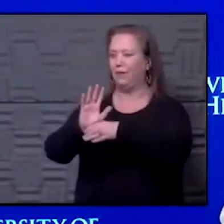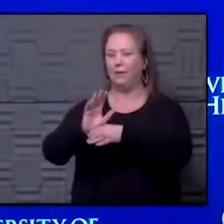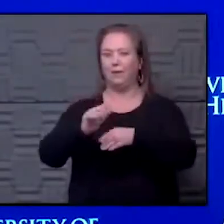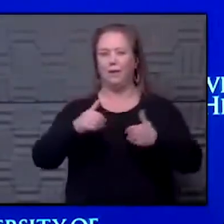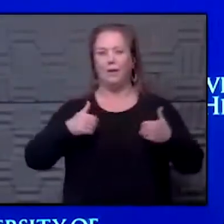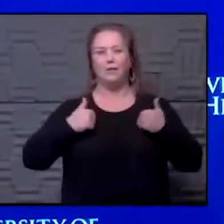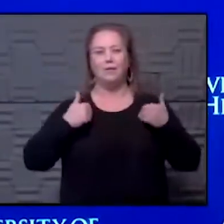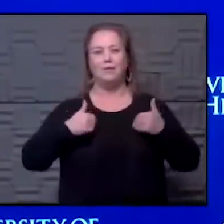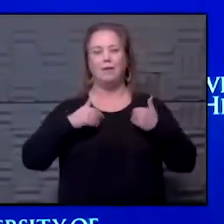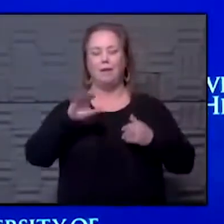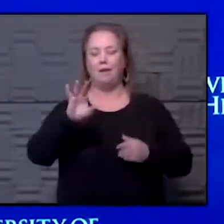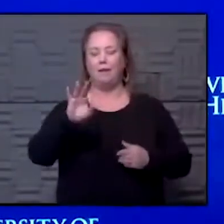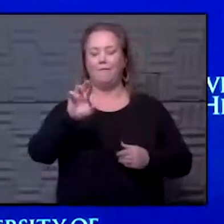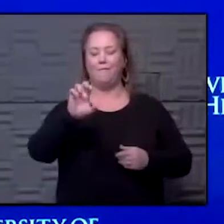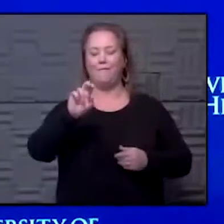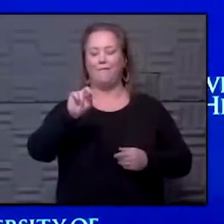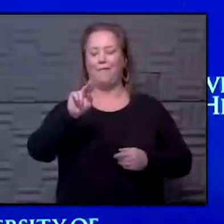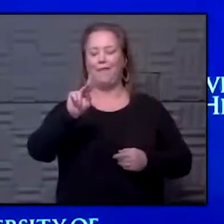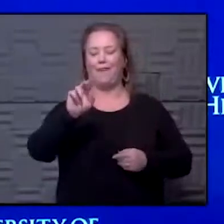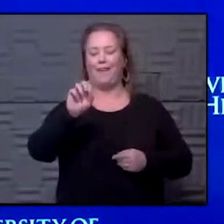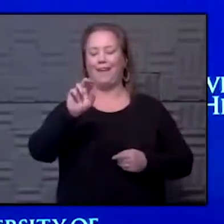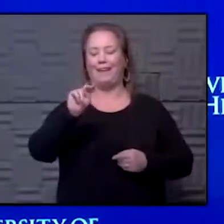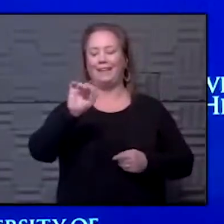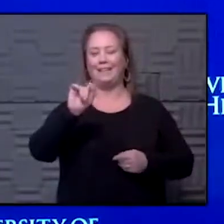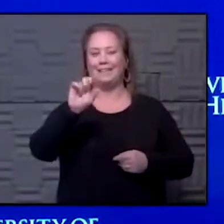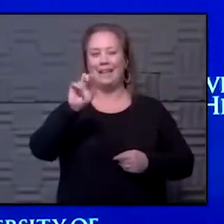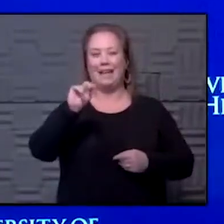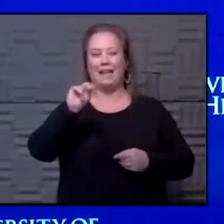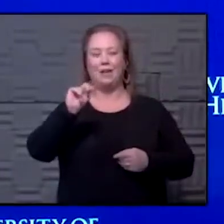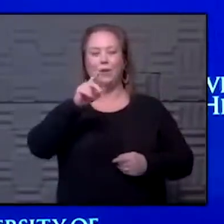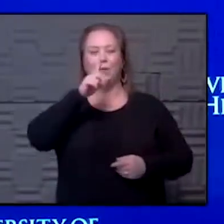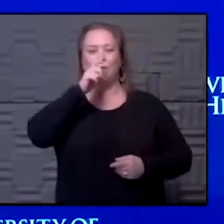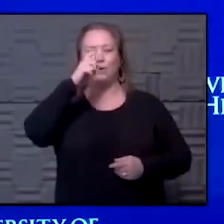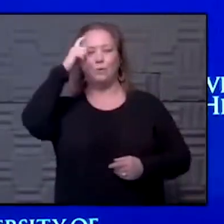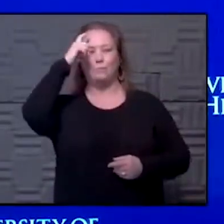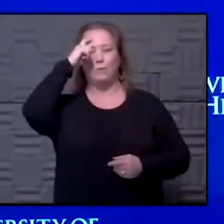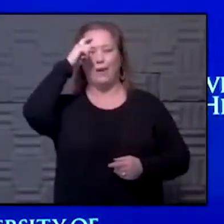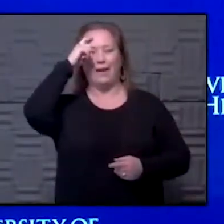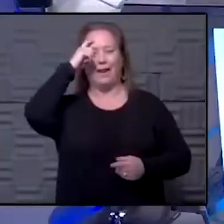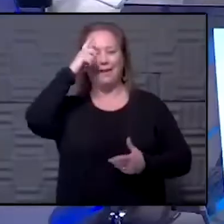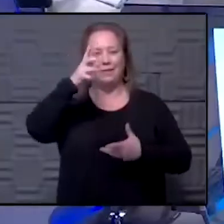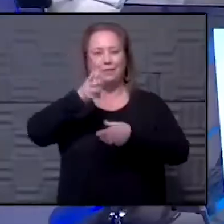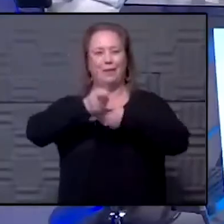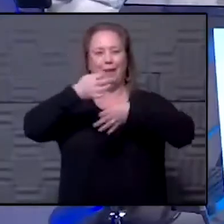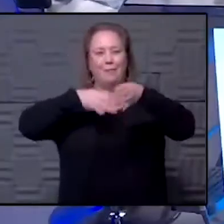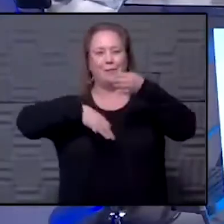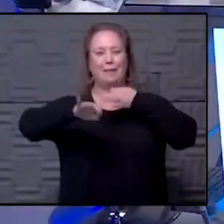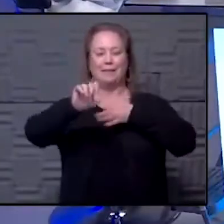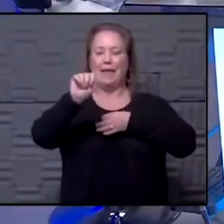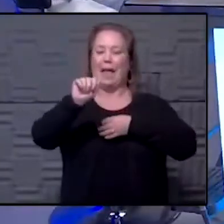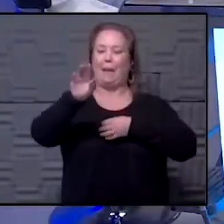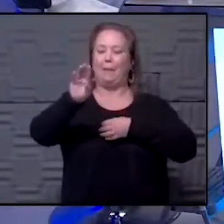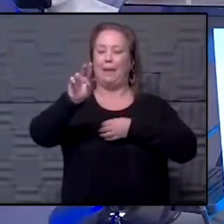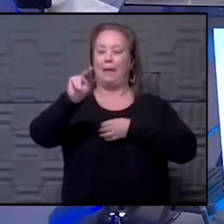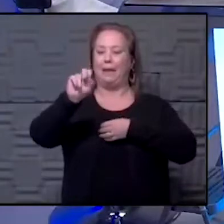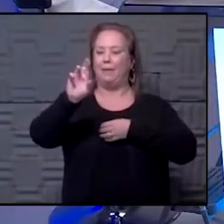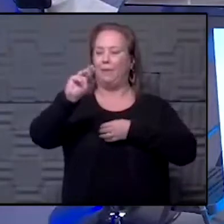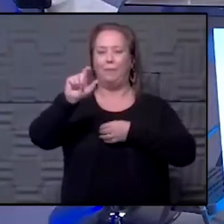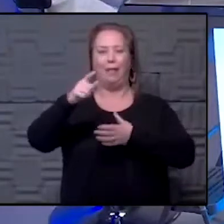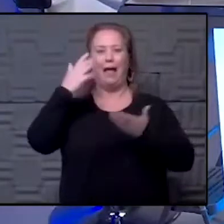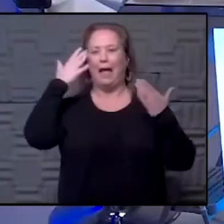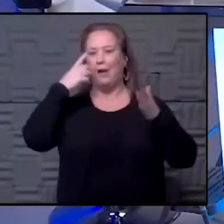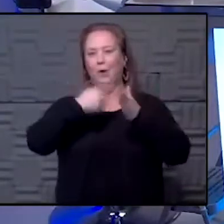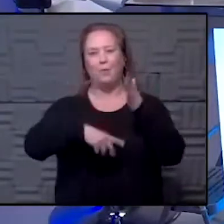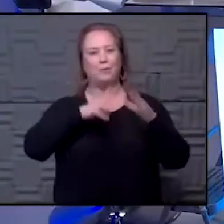Young name. Frankenstein. Oh, that's Thank it, you yes. very much. Thank you. All right. Whose brain did you get? Abby Normals. Yeah, I know. I don't know what you're It's not Friday.